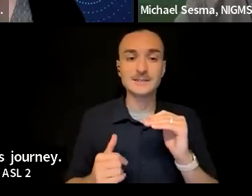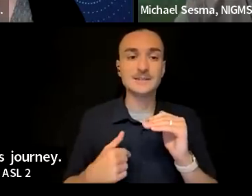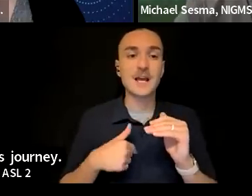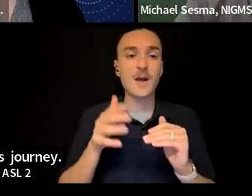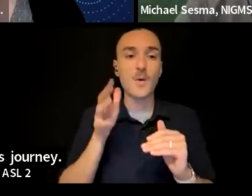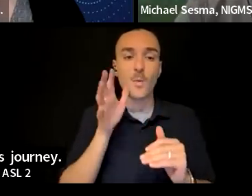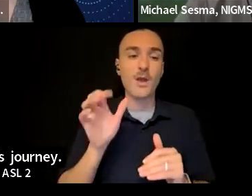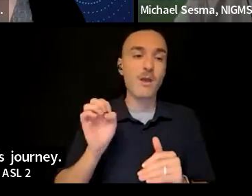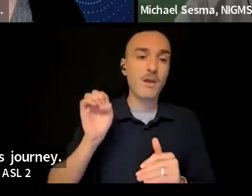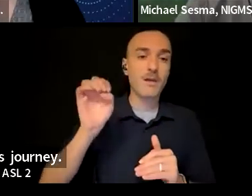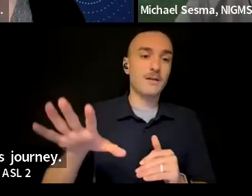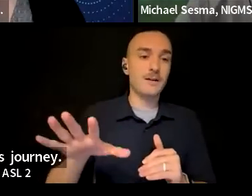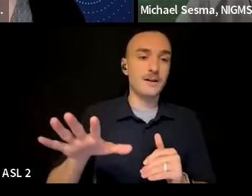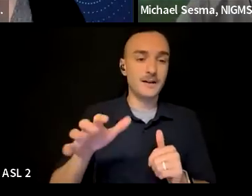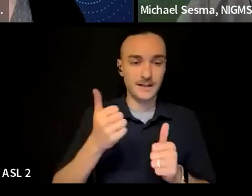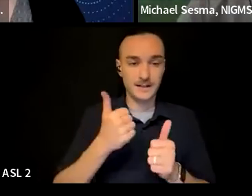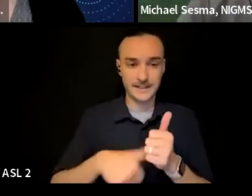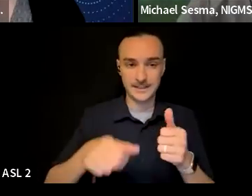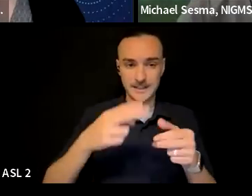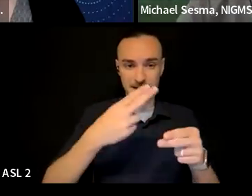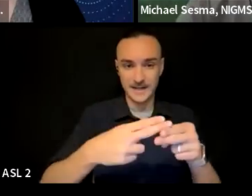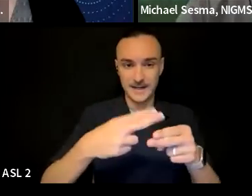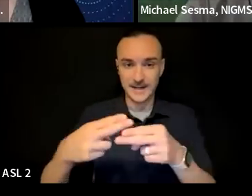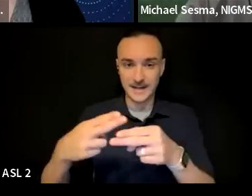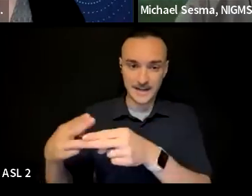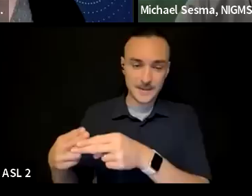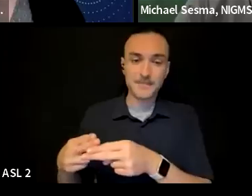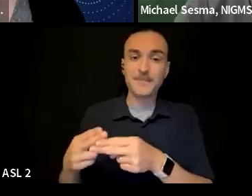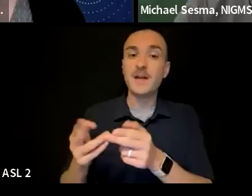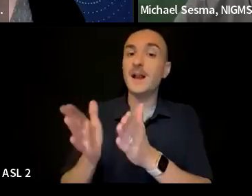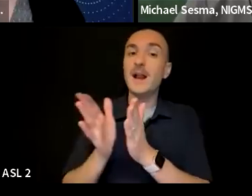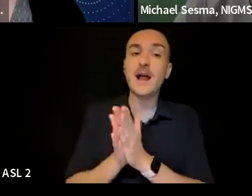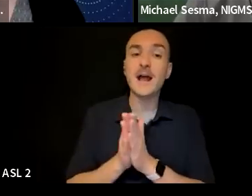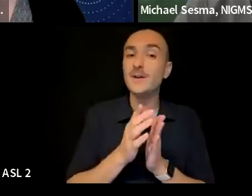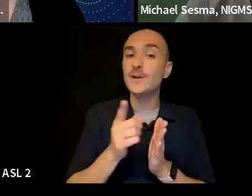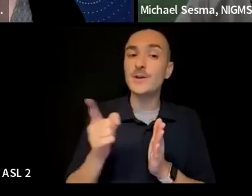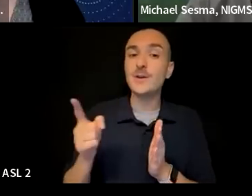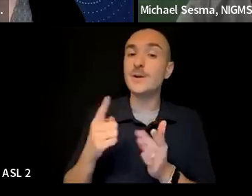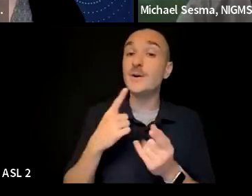each of our panelists, and I would like you to share your